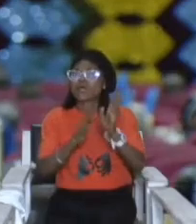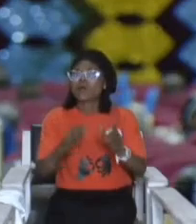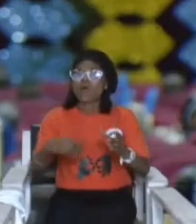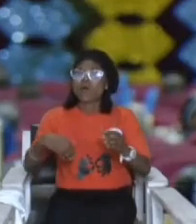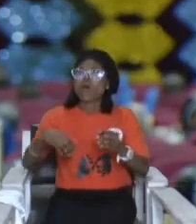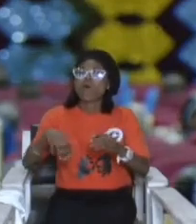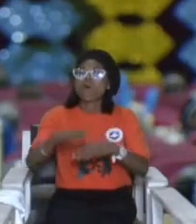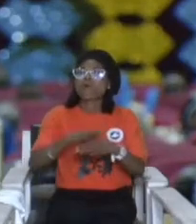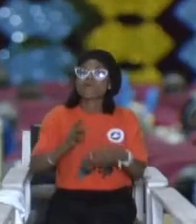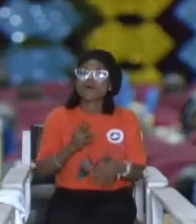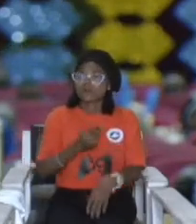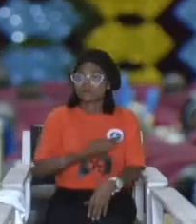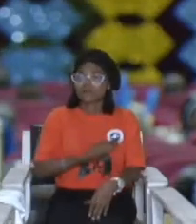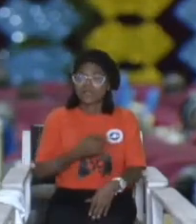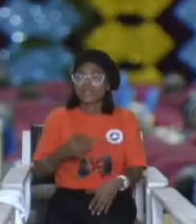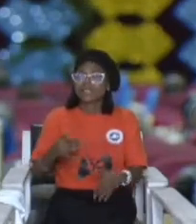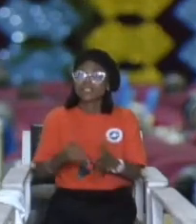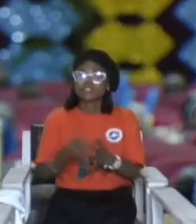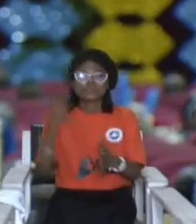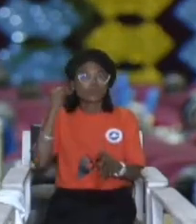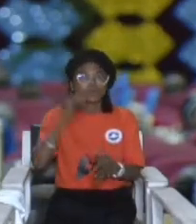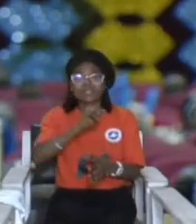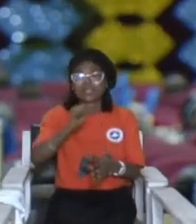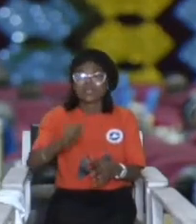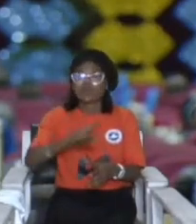asking him was the question of authority.